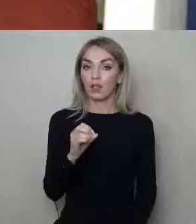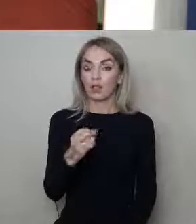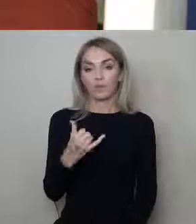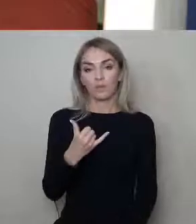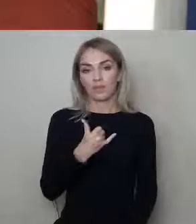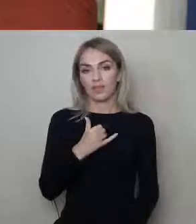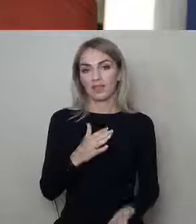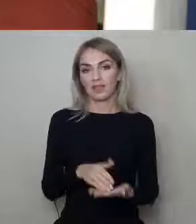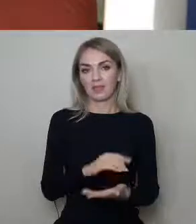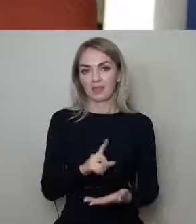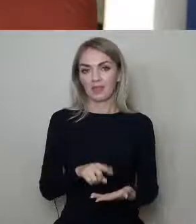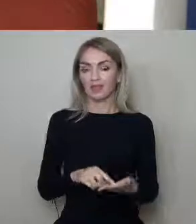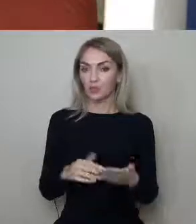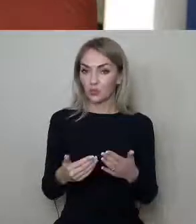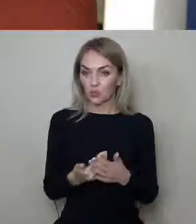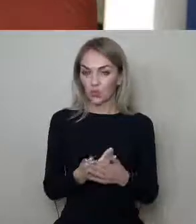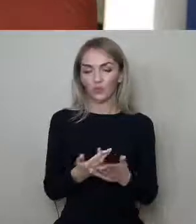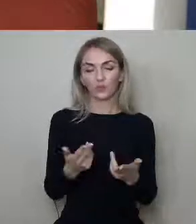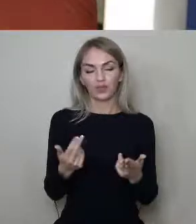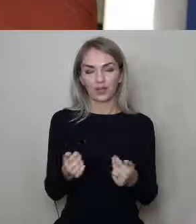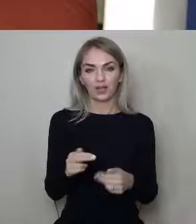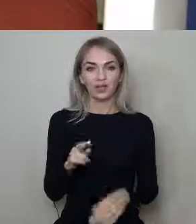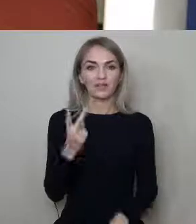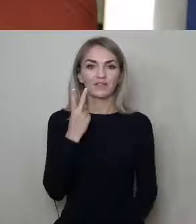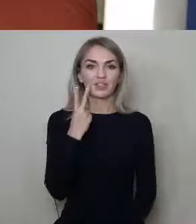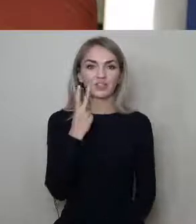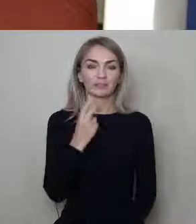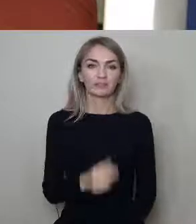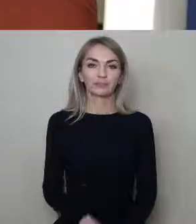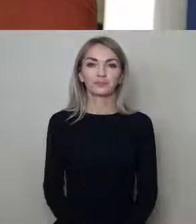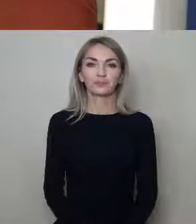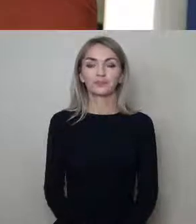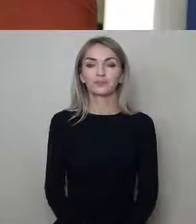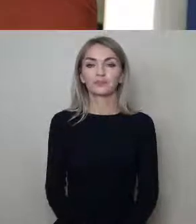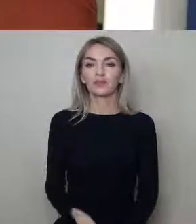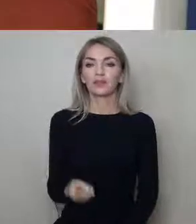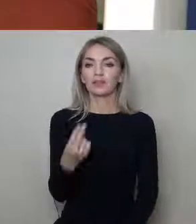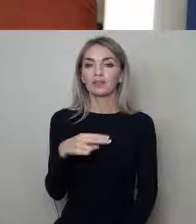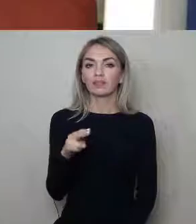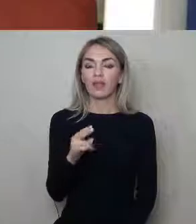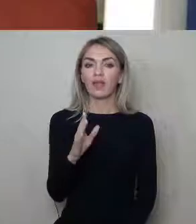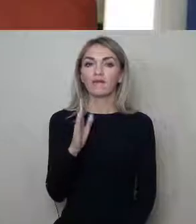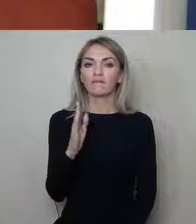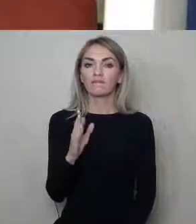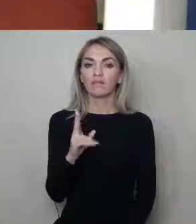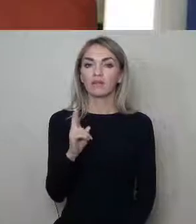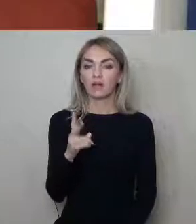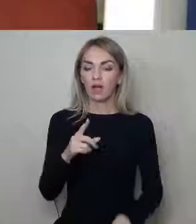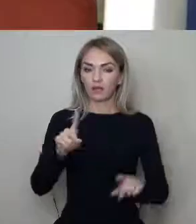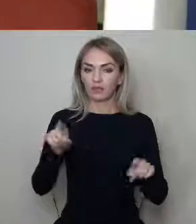for that. I have a question on that. Again, yes, as usual, the